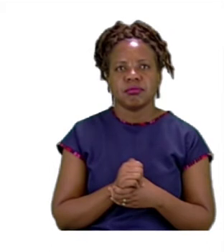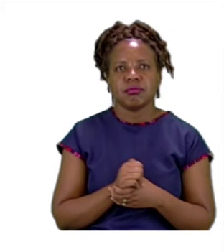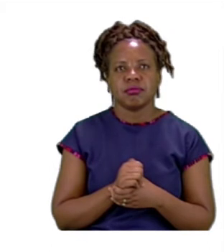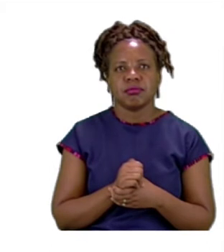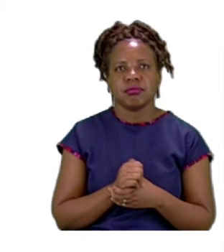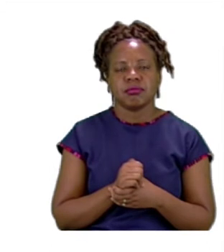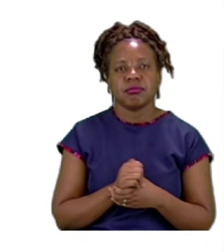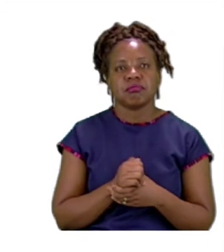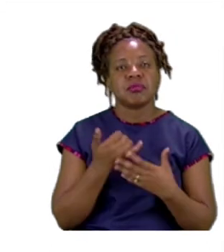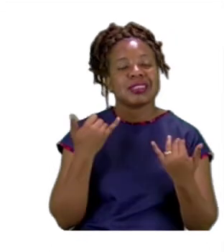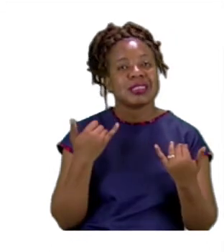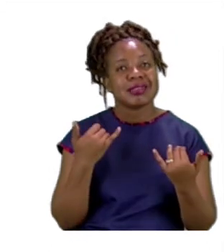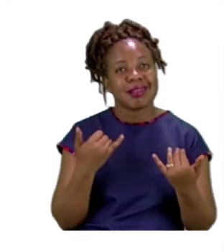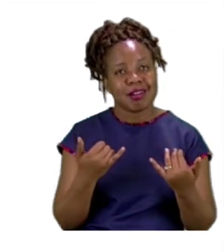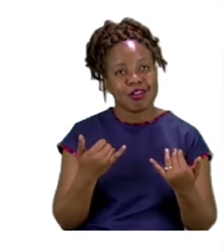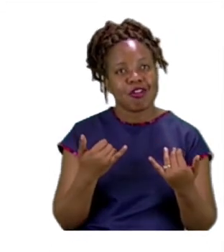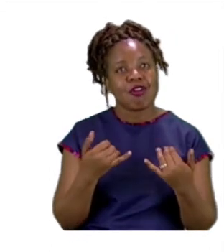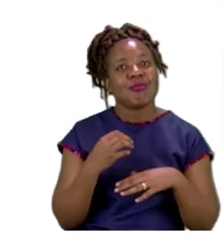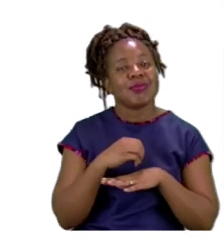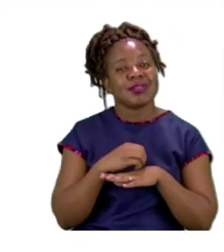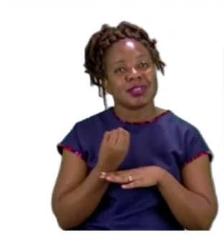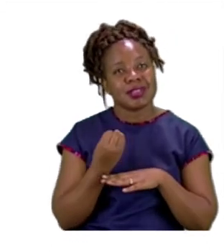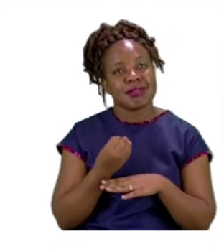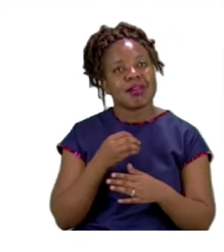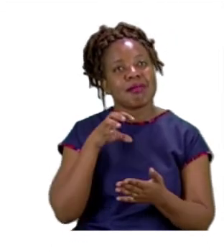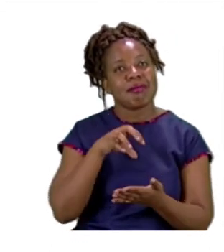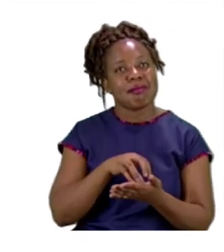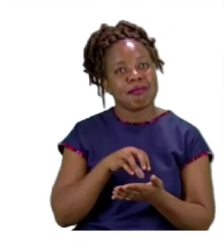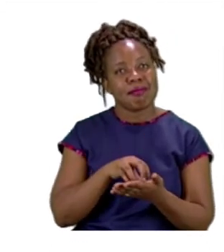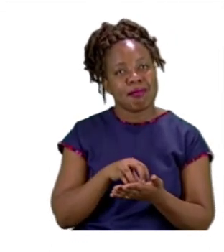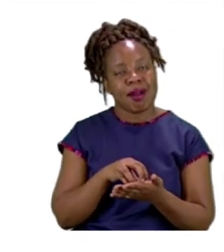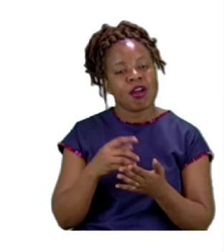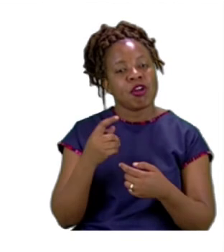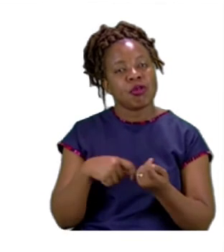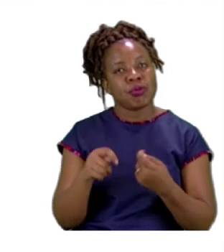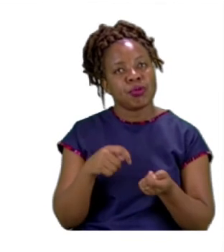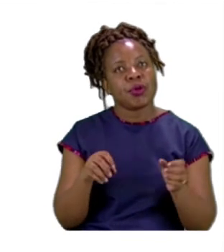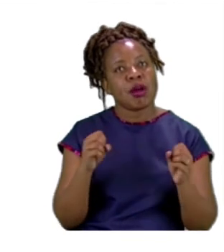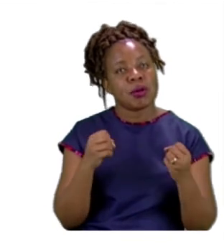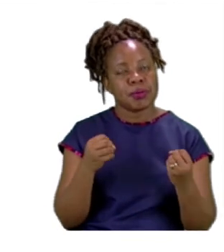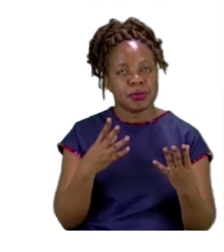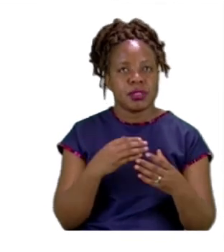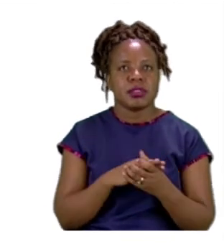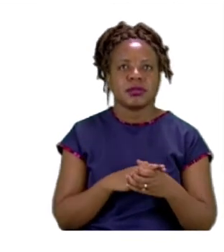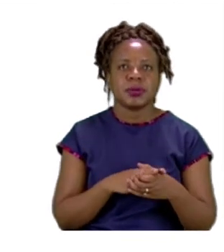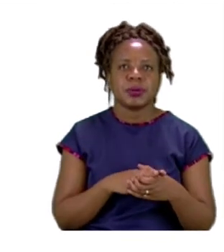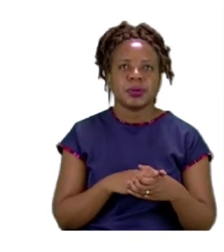many pies were sold that day. Remember, each pie